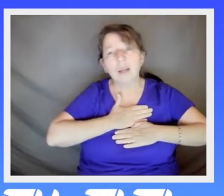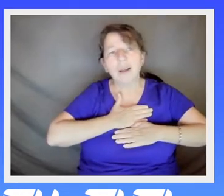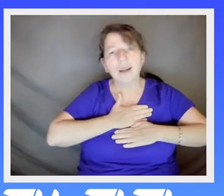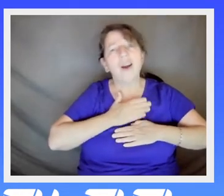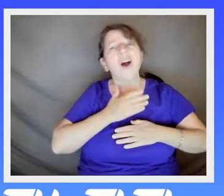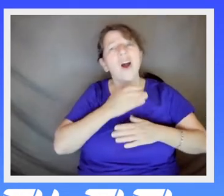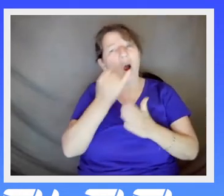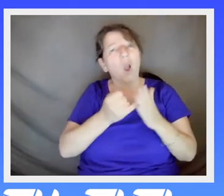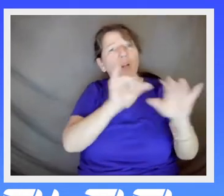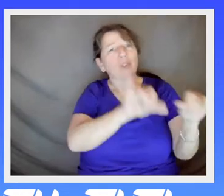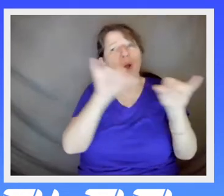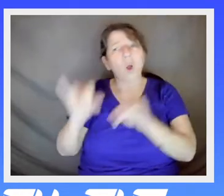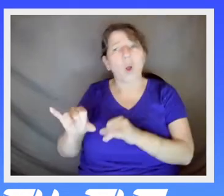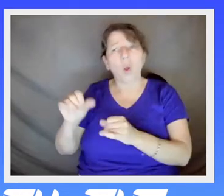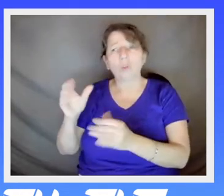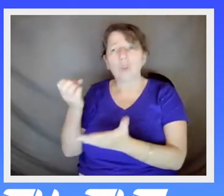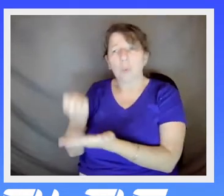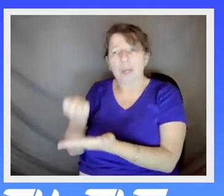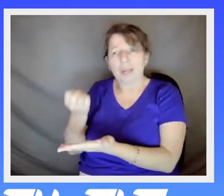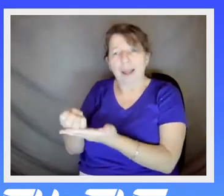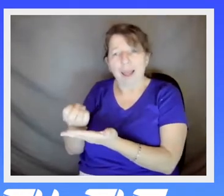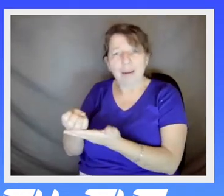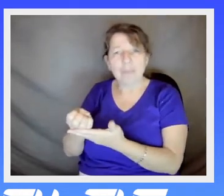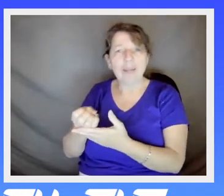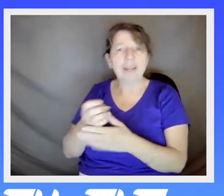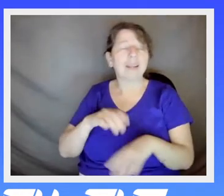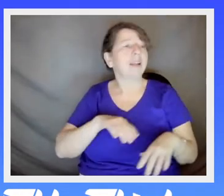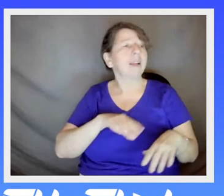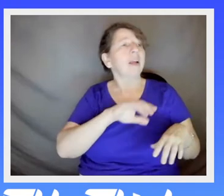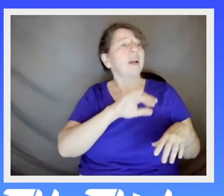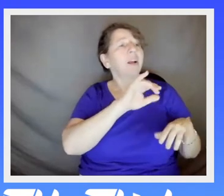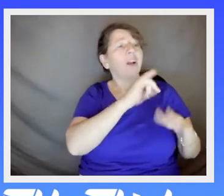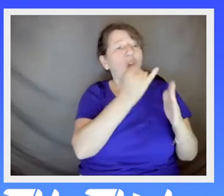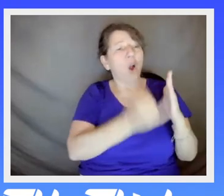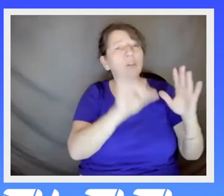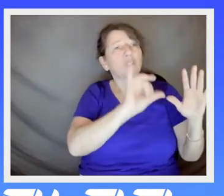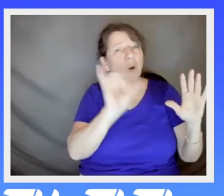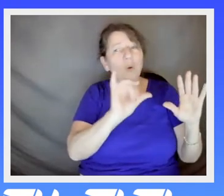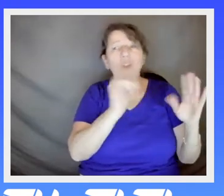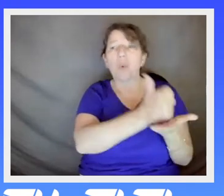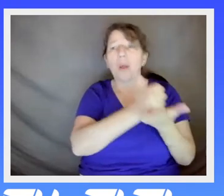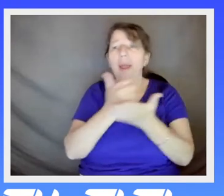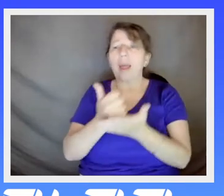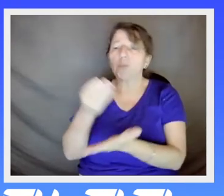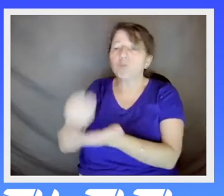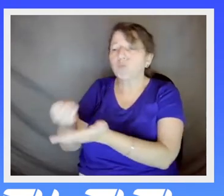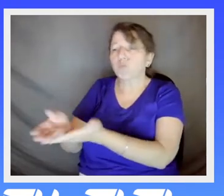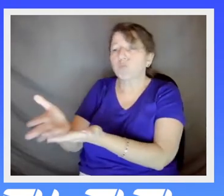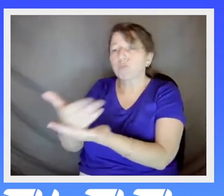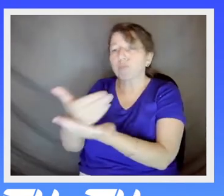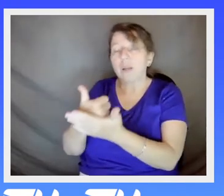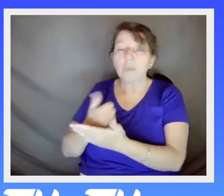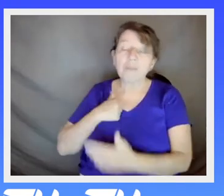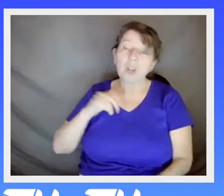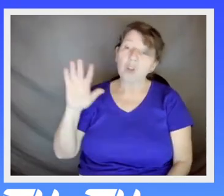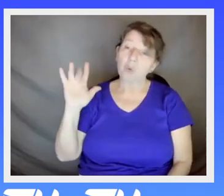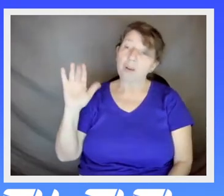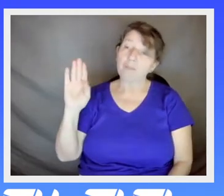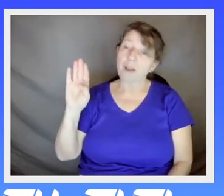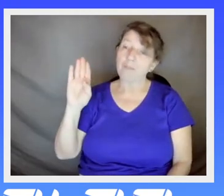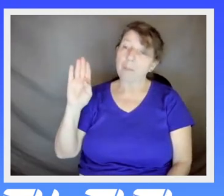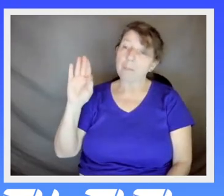It's part of our economic competitiveness in Boston. When we think about a $25 billion revenue stream from